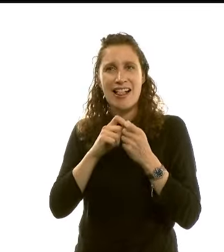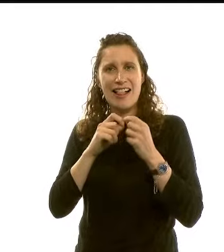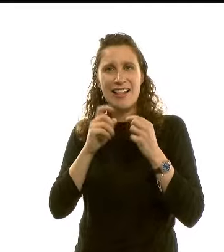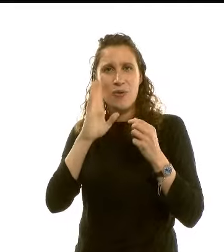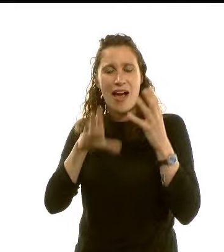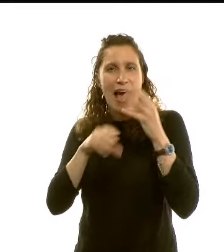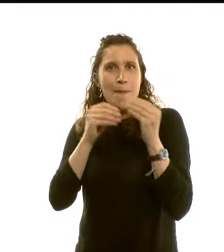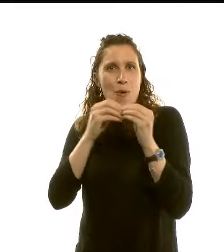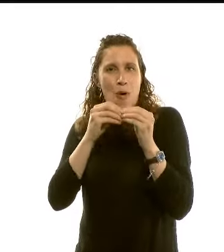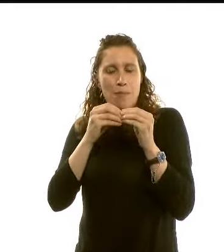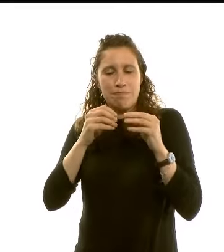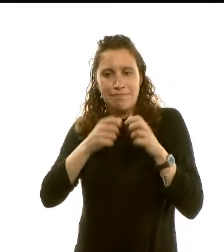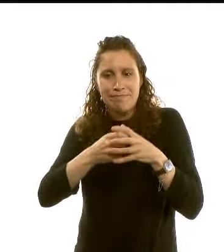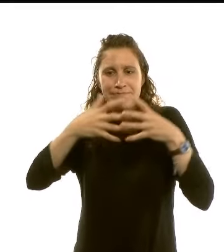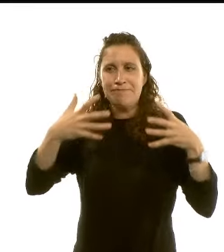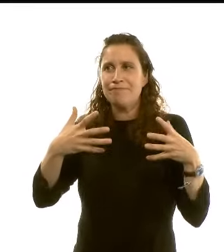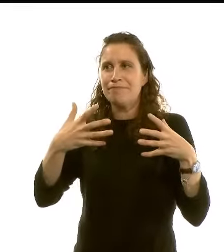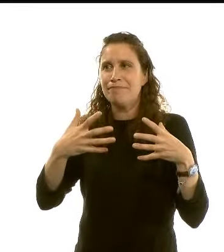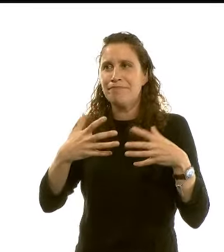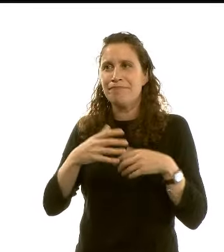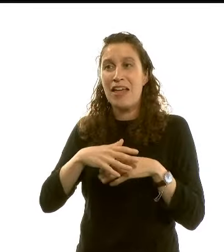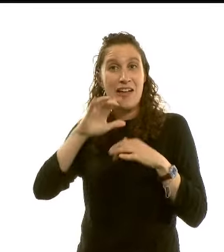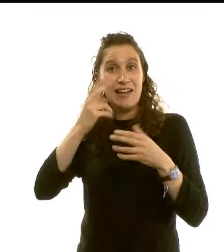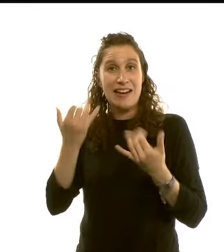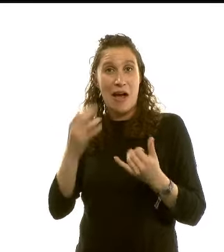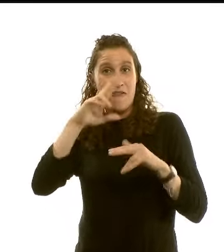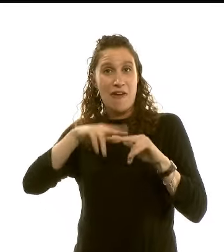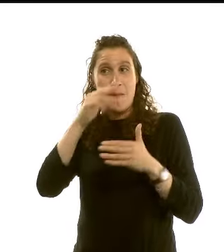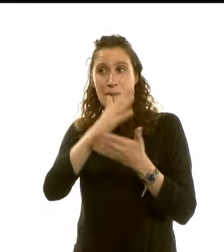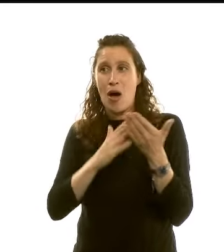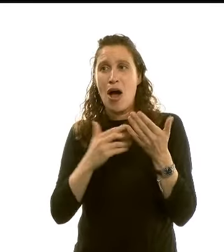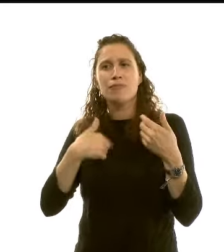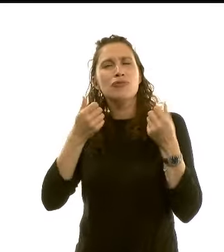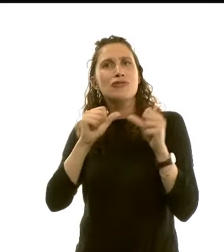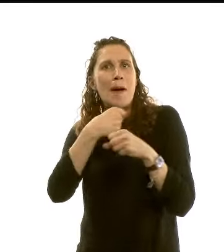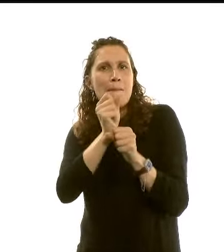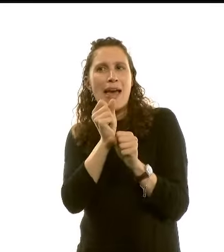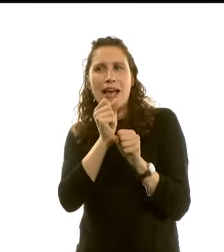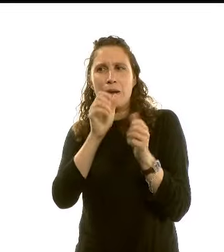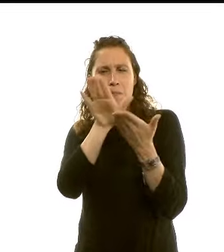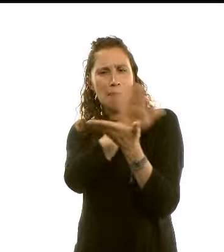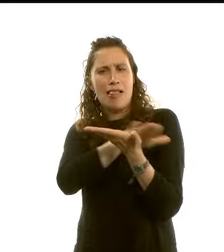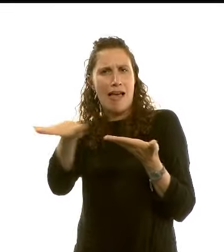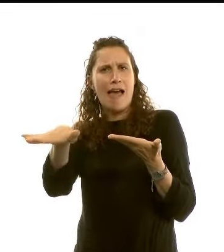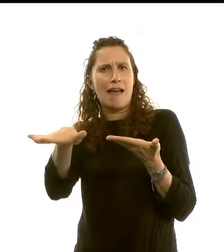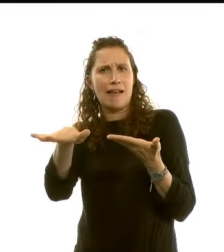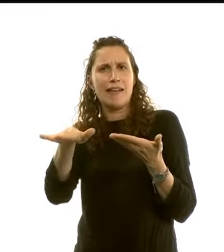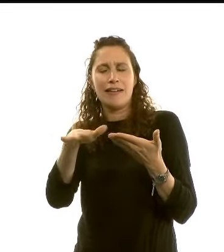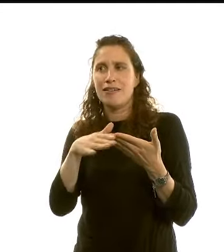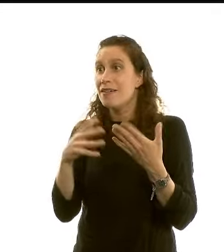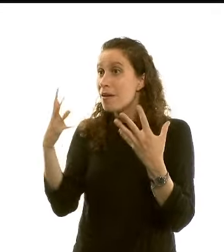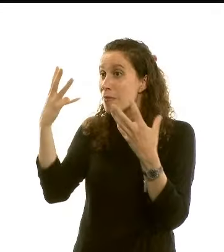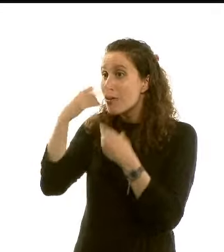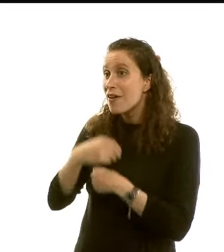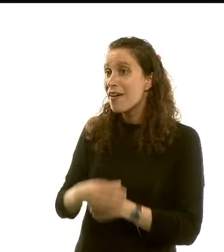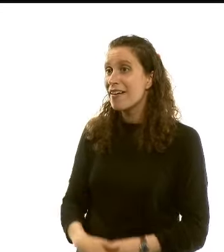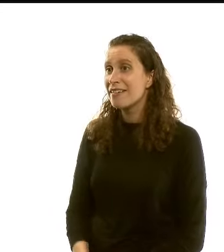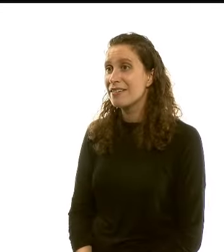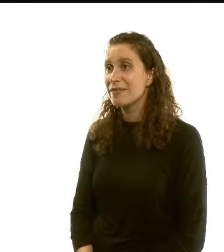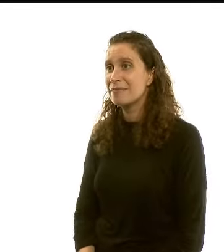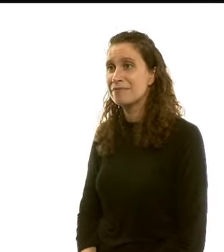studs. Oh, I like that. And now let's get to the fun part. This is me trying to make like a blank slate. That looks very beautiful. I have these like little